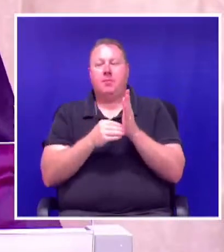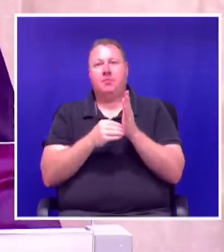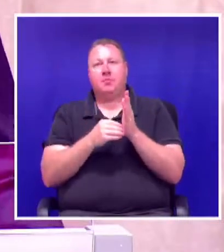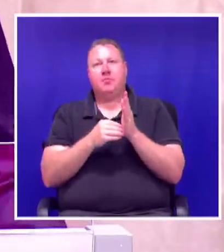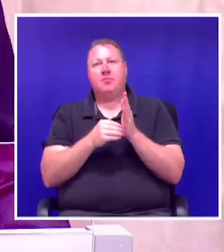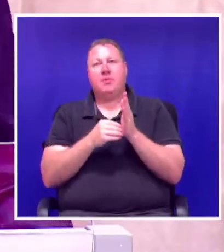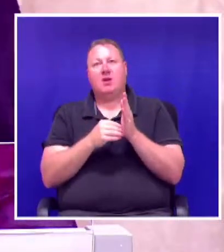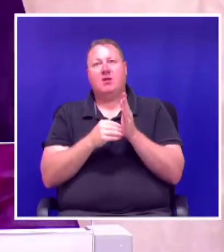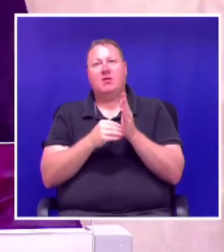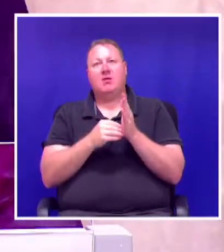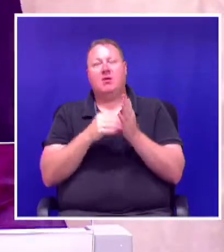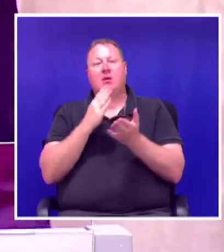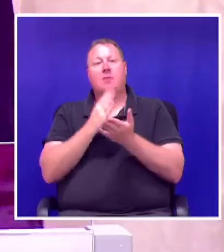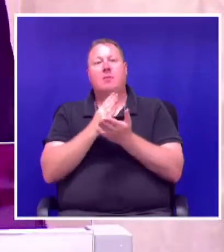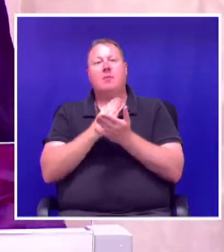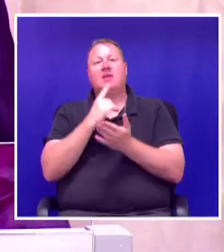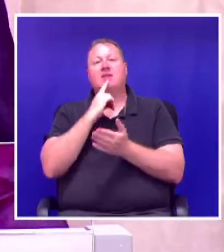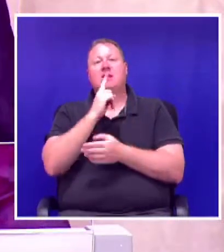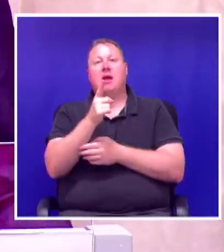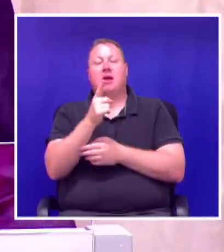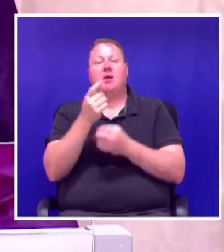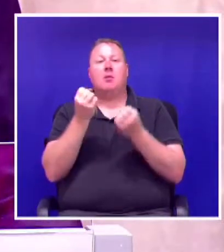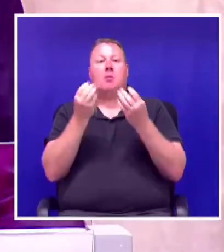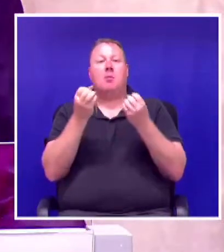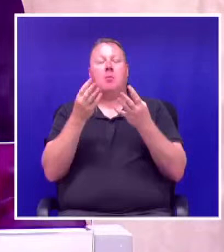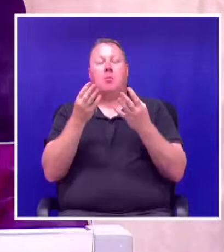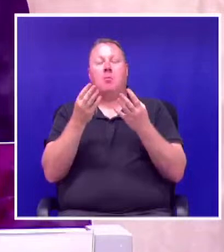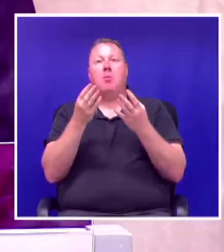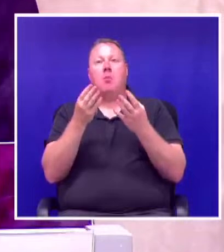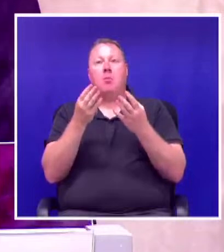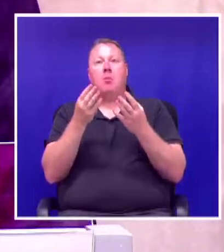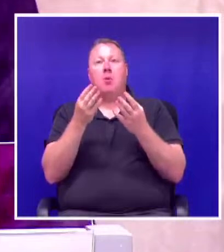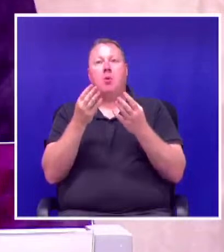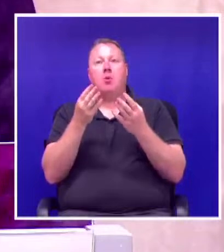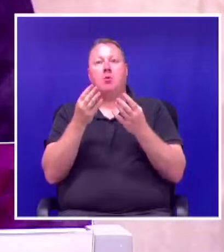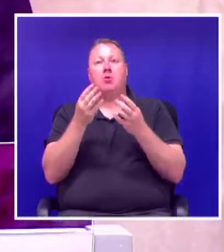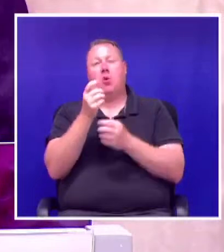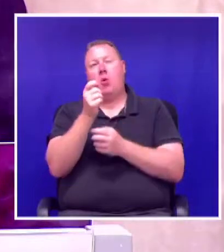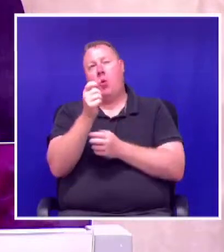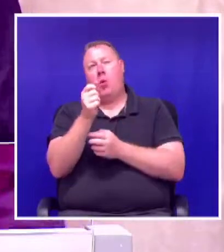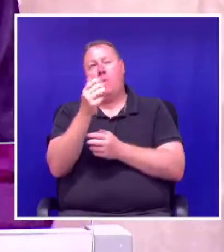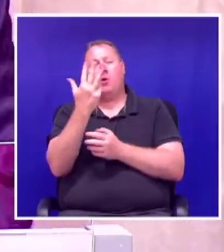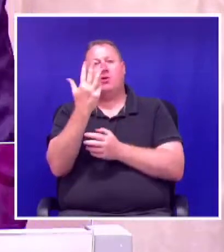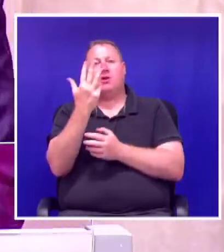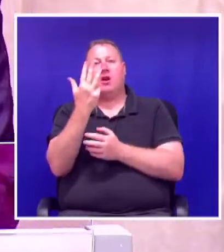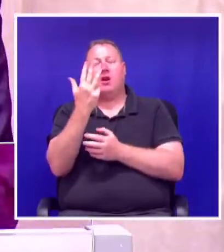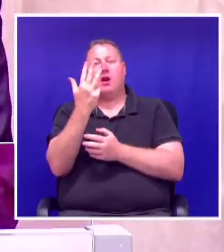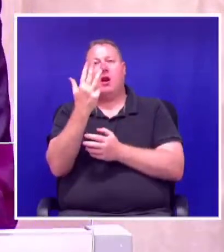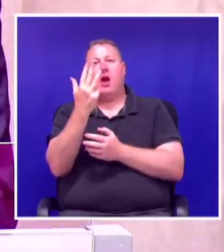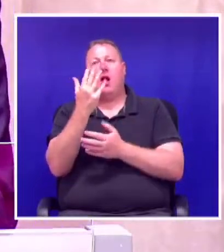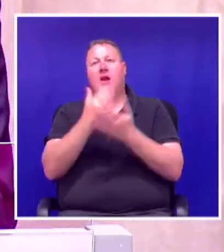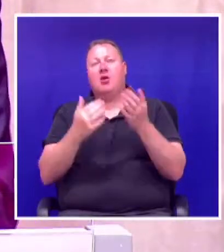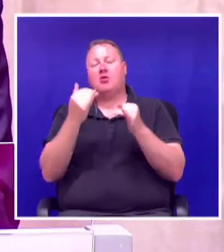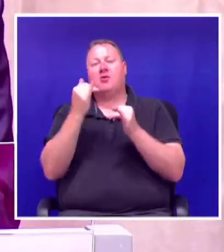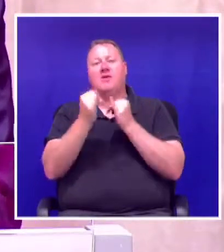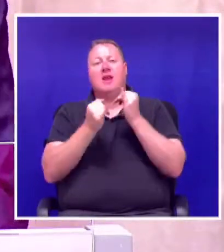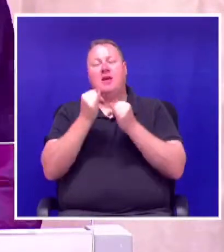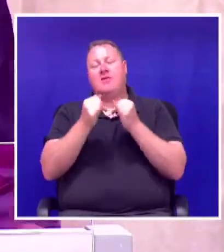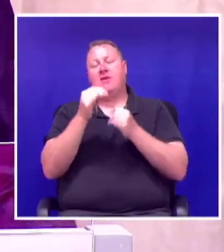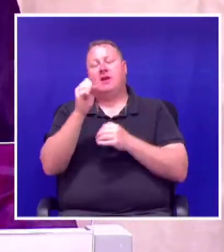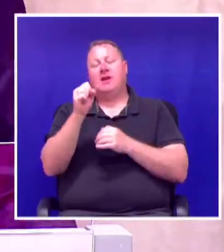that most of them, as I said, almost 9 of the SEZs are